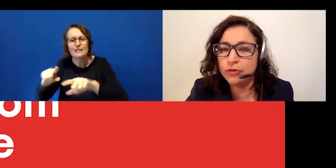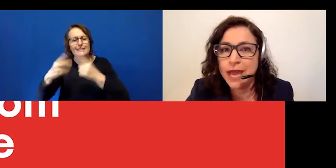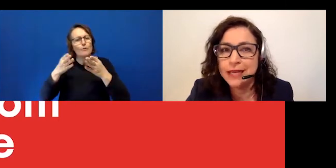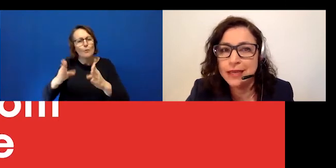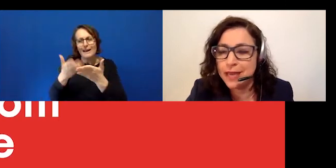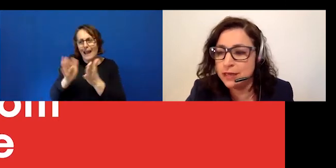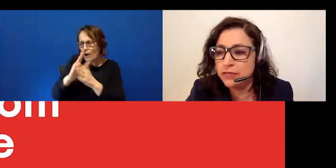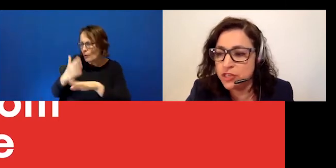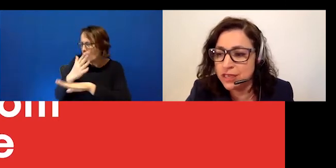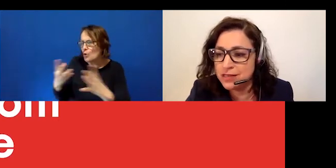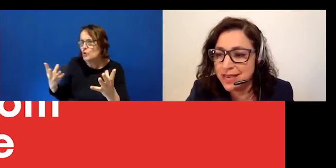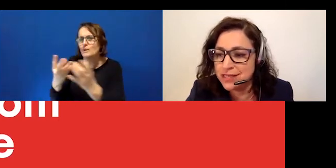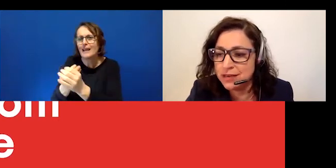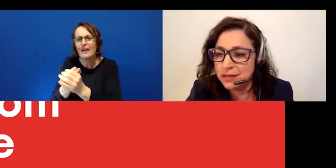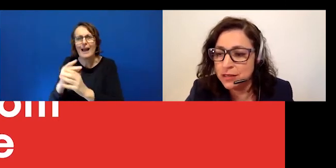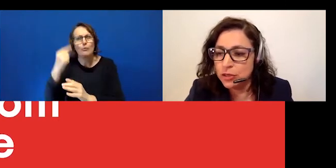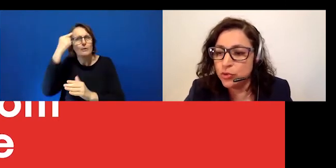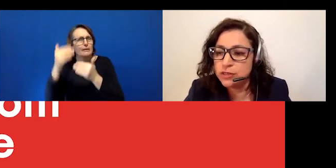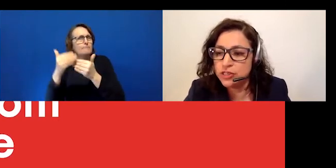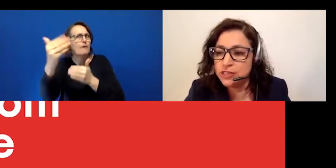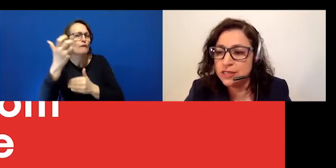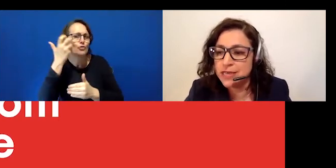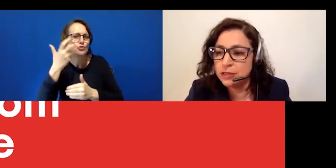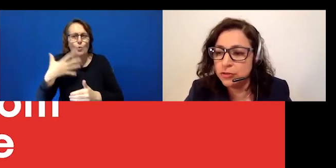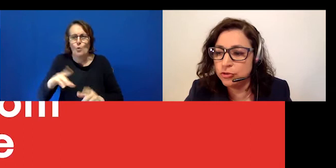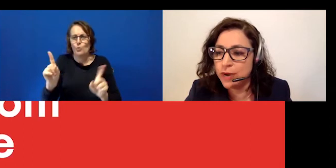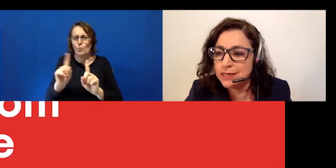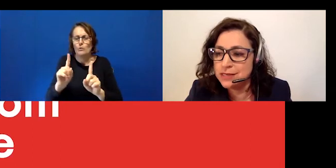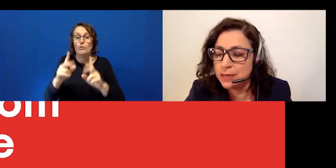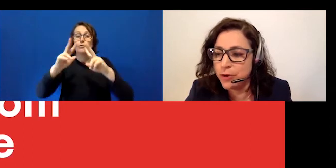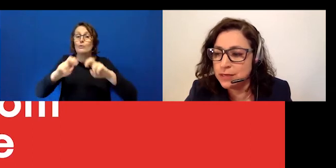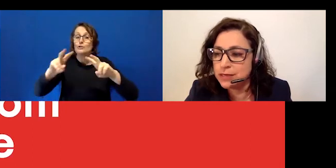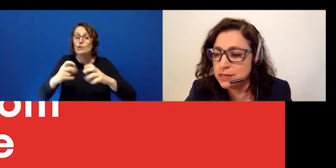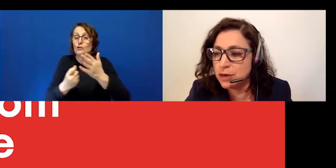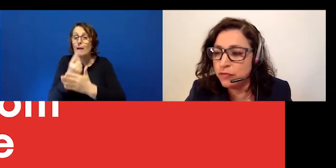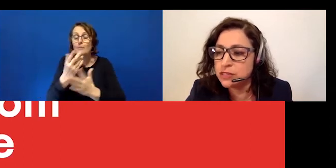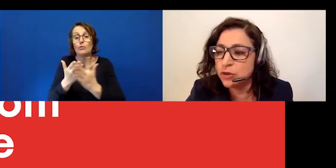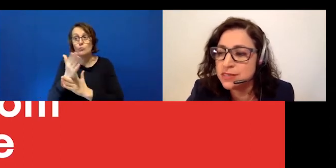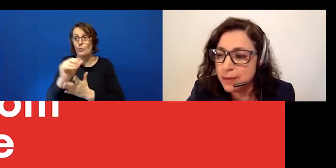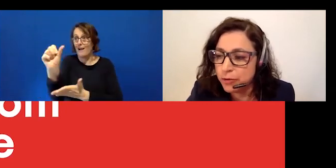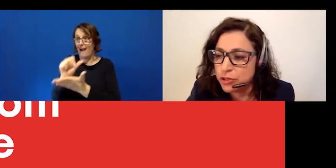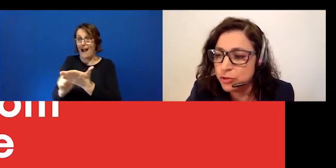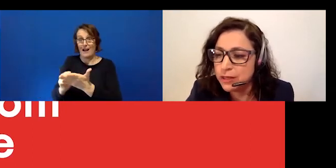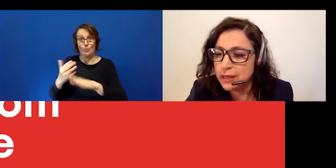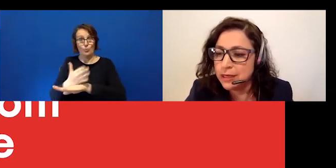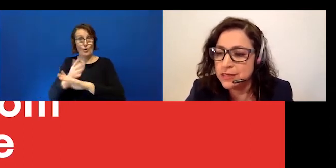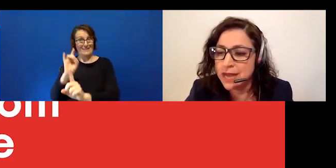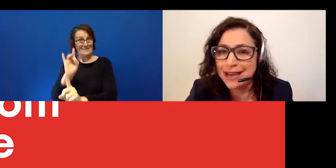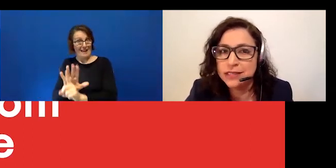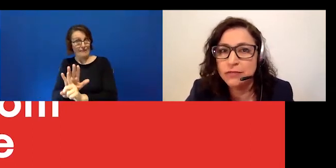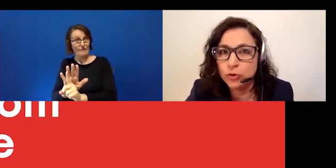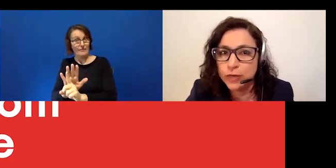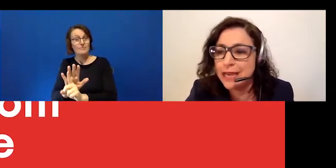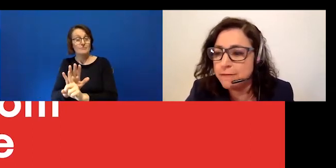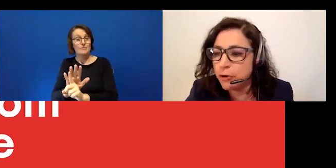working, creating and envisioning the sector. Research is conducted through artistic practice itself. It's not separate to it. It's an